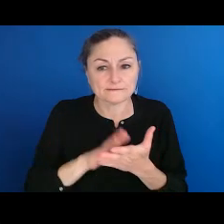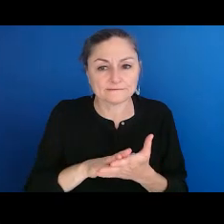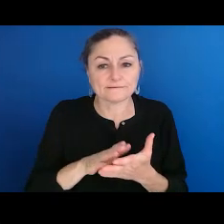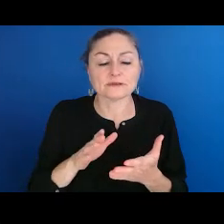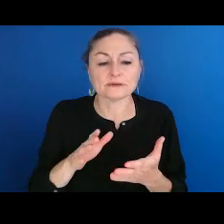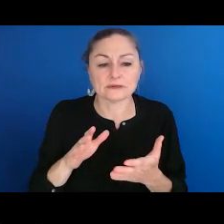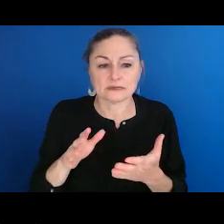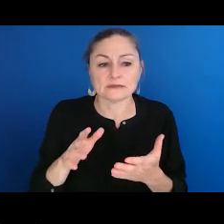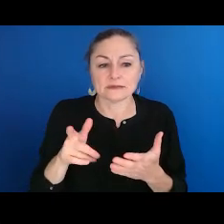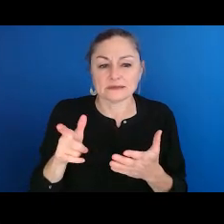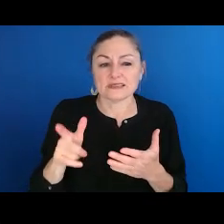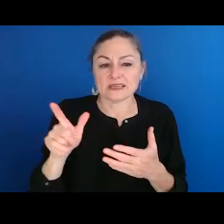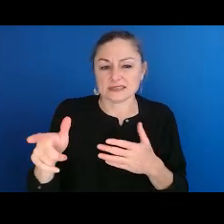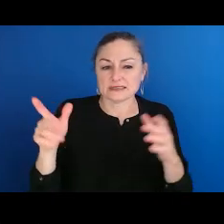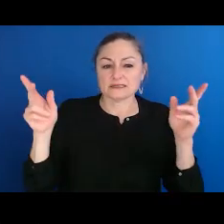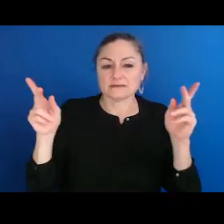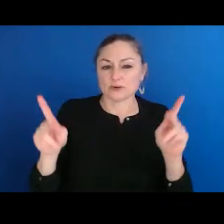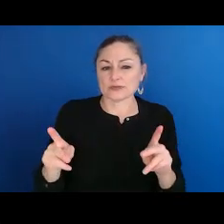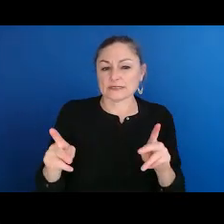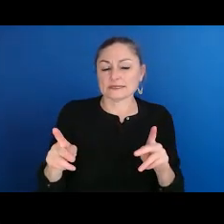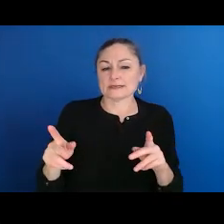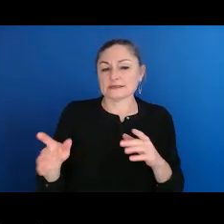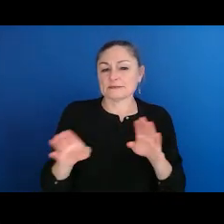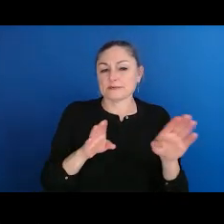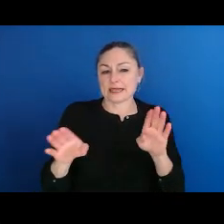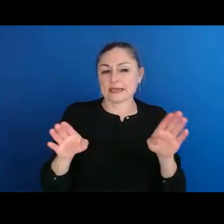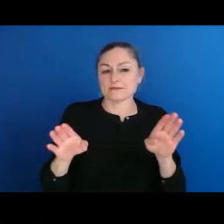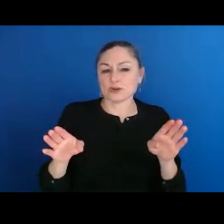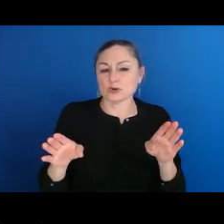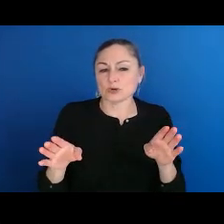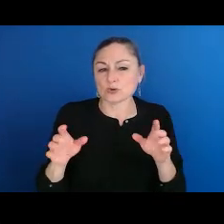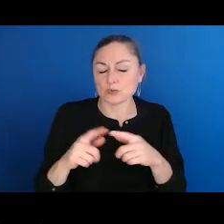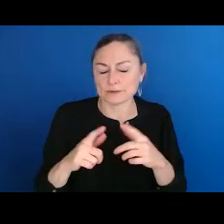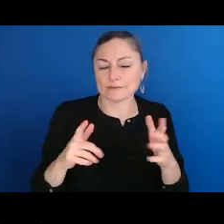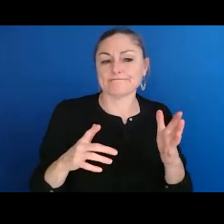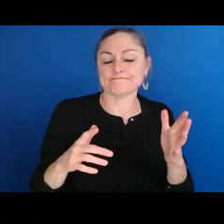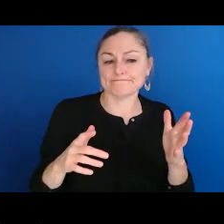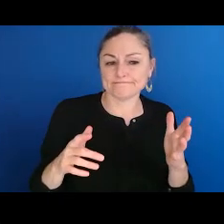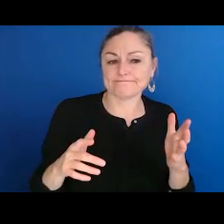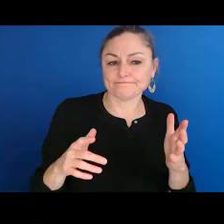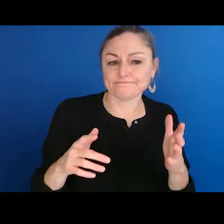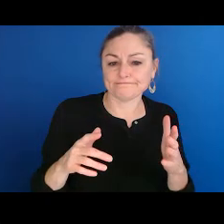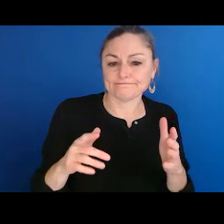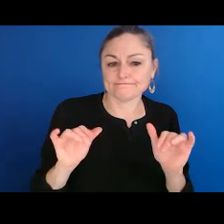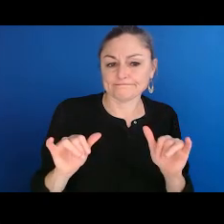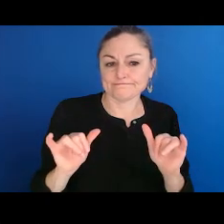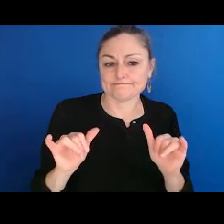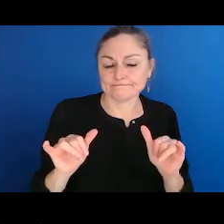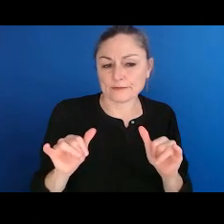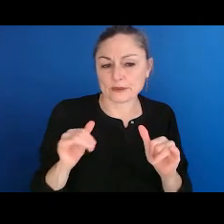that this individual's behavior would be posing to others at the property.